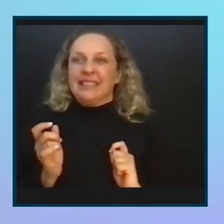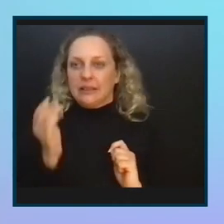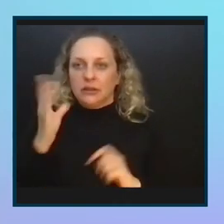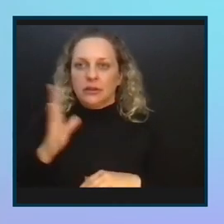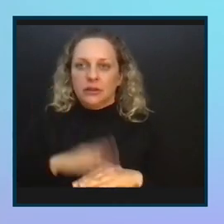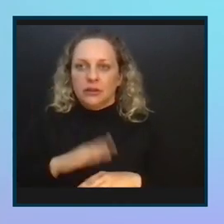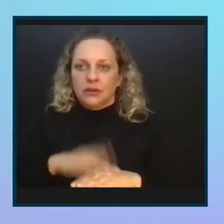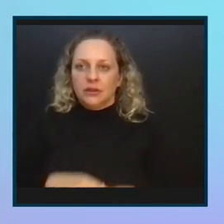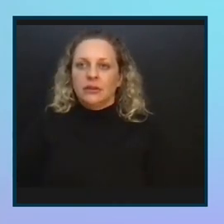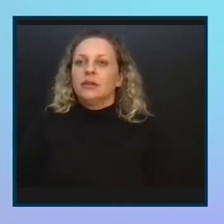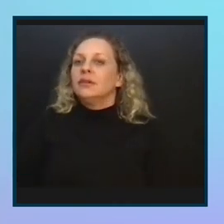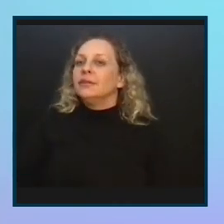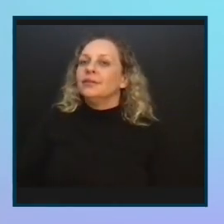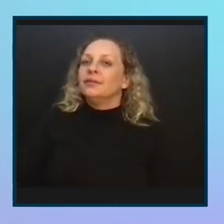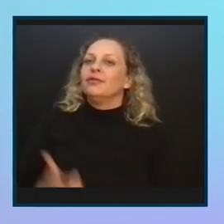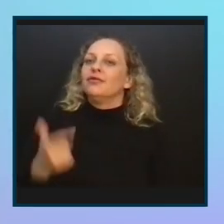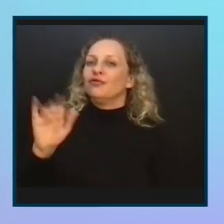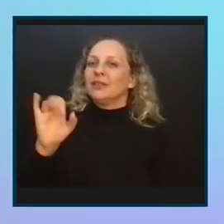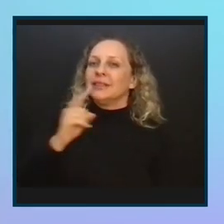Absolutely.